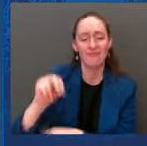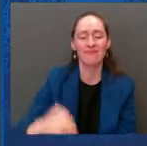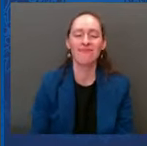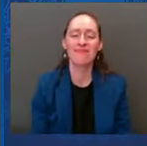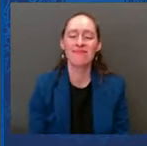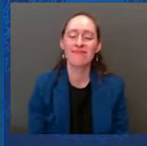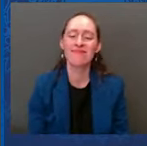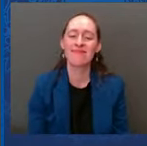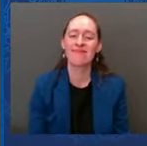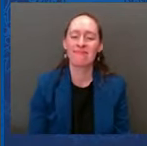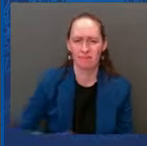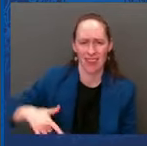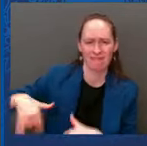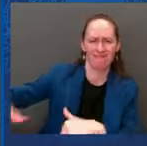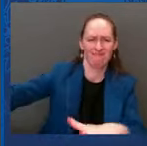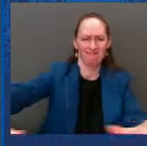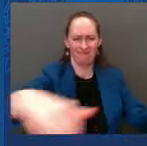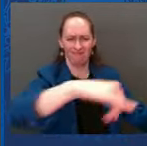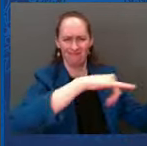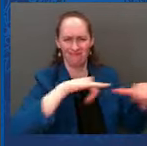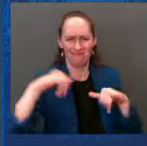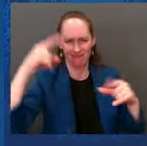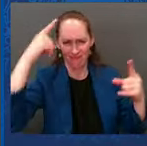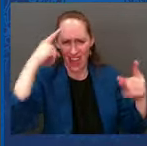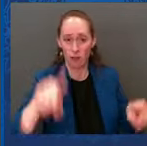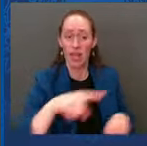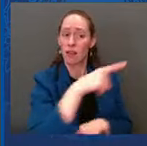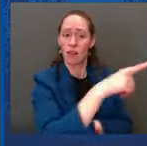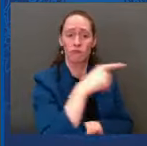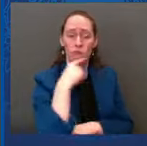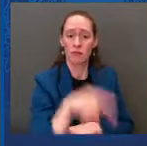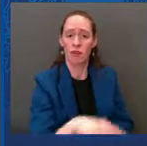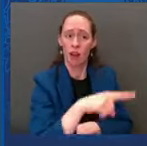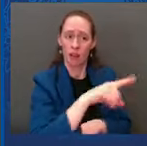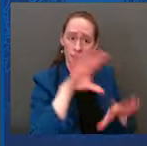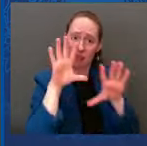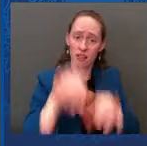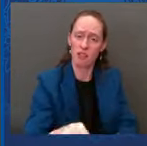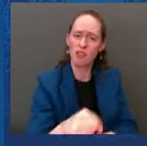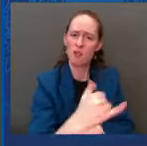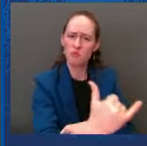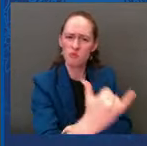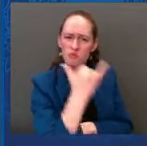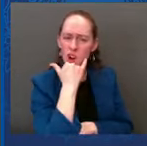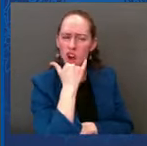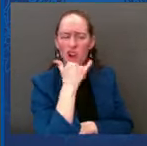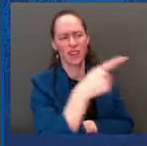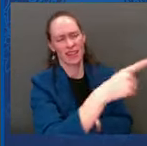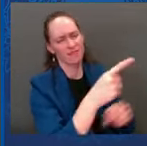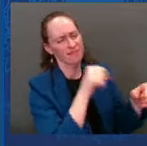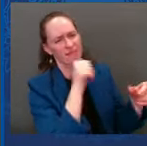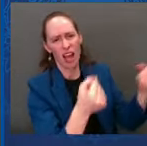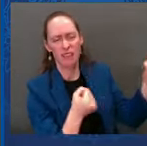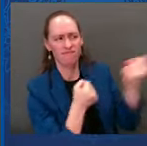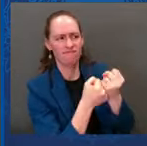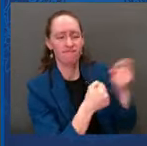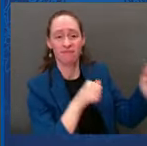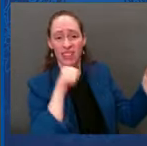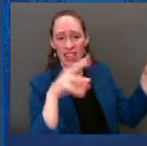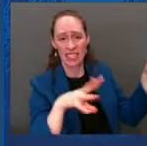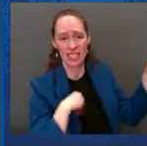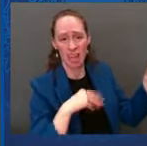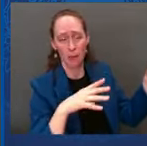peace. Each time in the UN, that vote has been overwhelming. In October, 143 nations, the